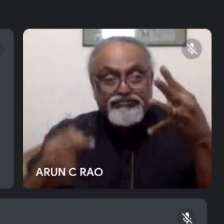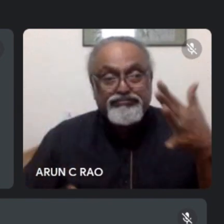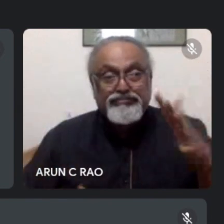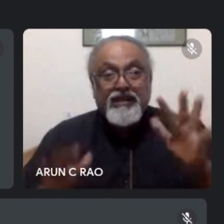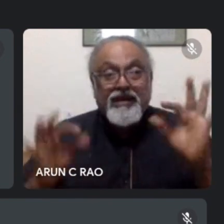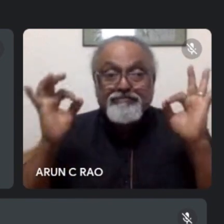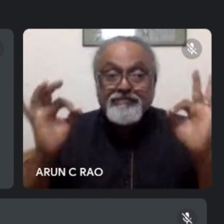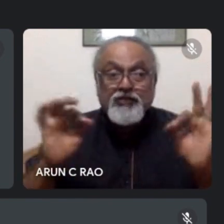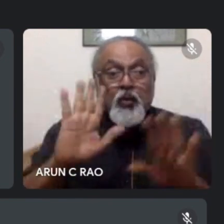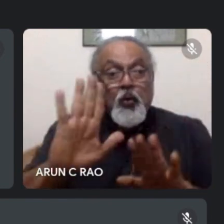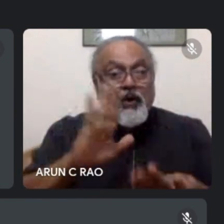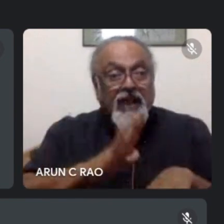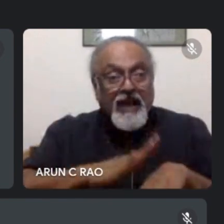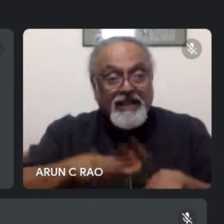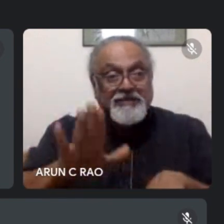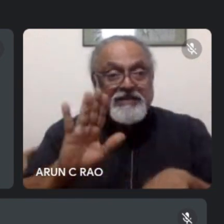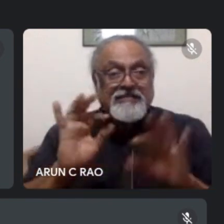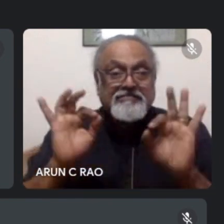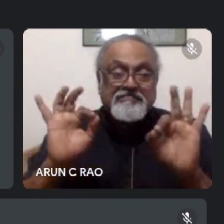of your experiences.